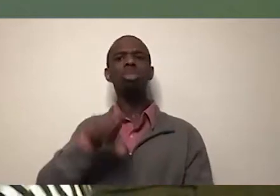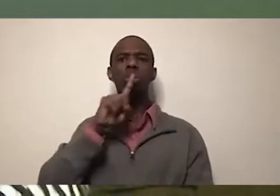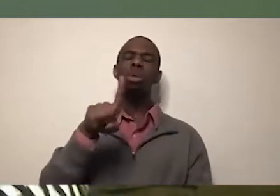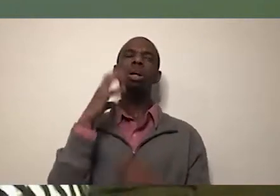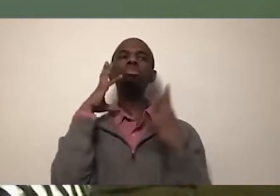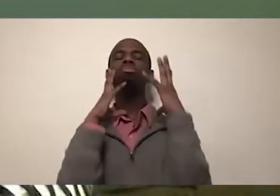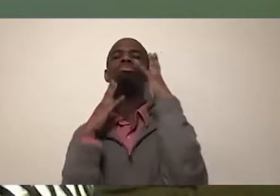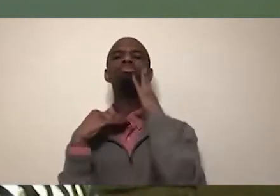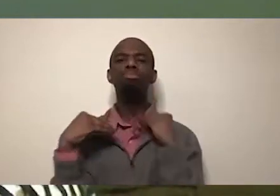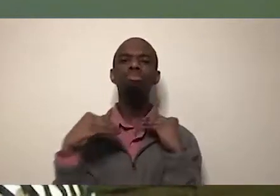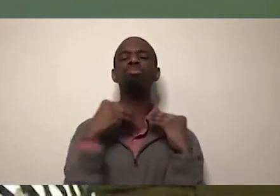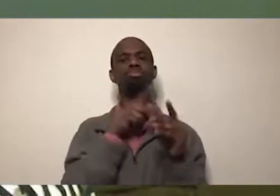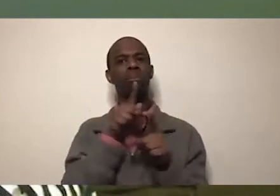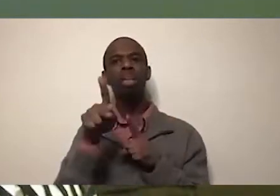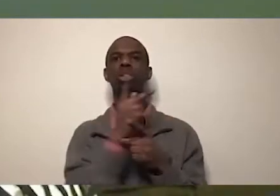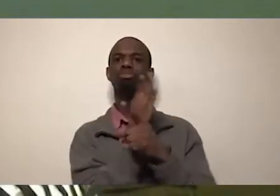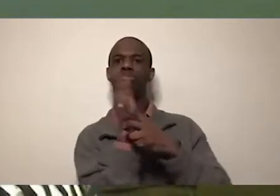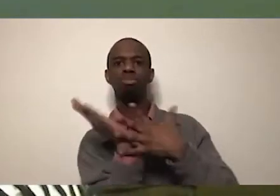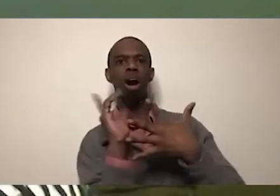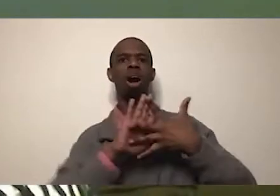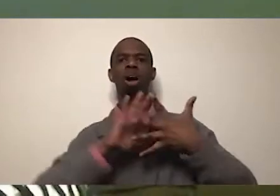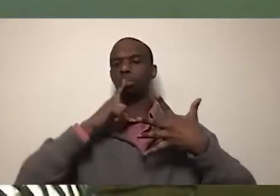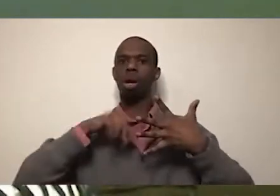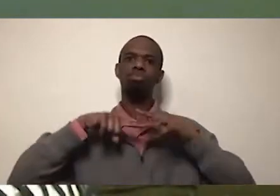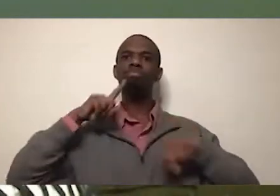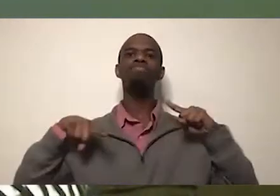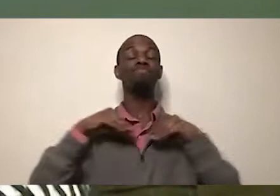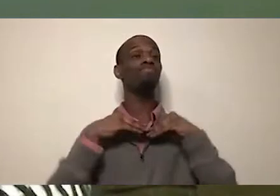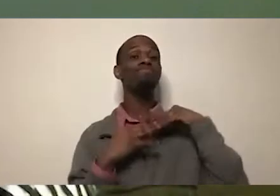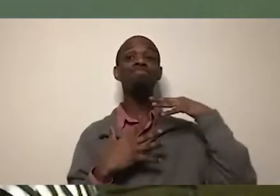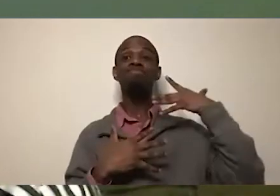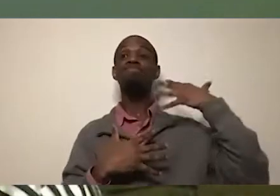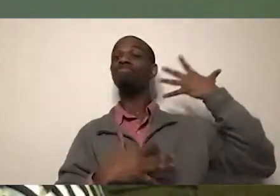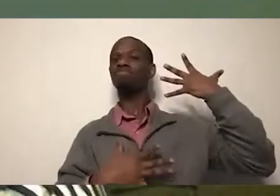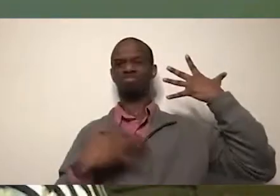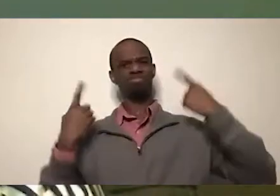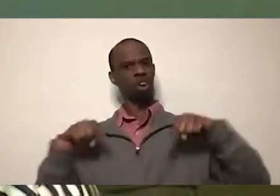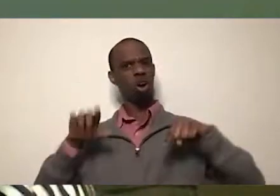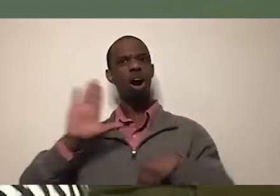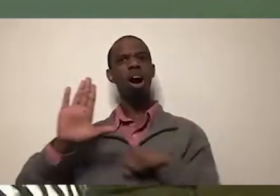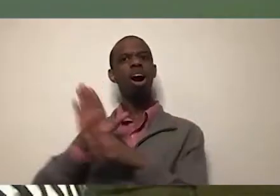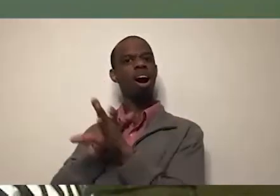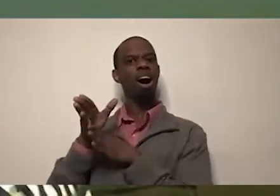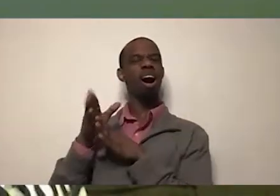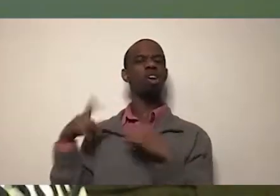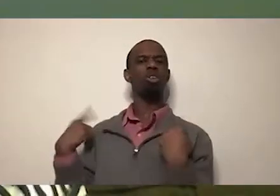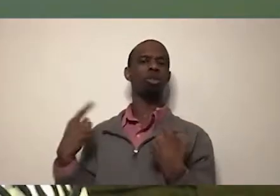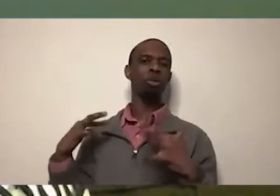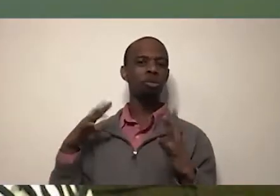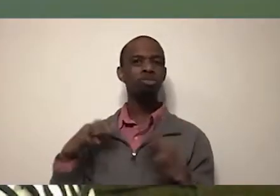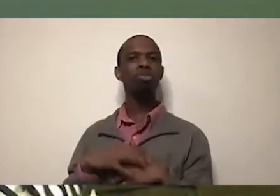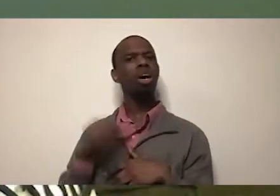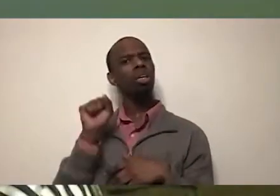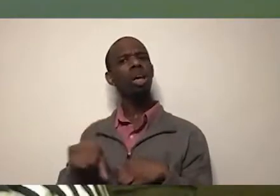your careers. Can you tell us who you are, and in particular, how you came to the work of